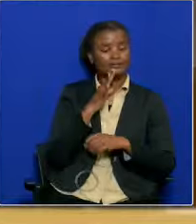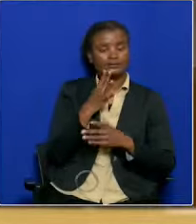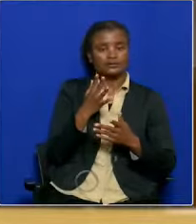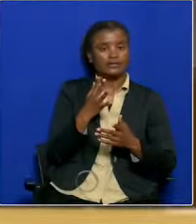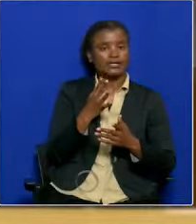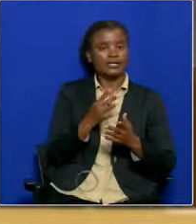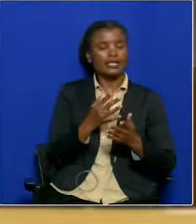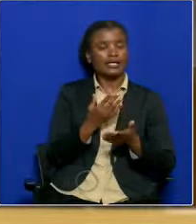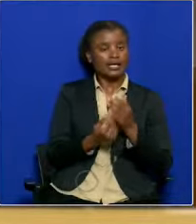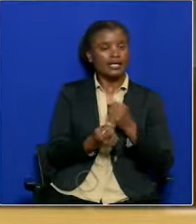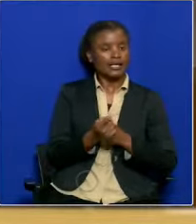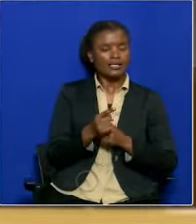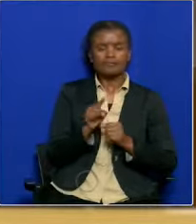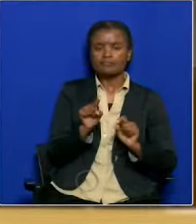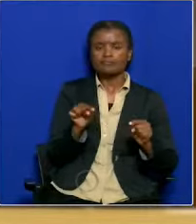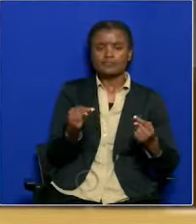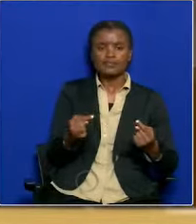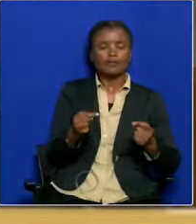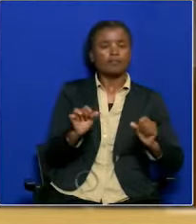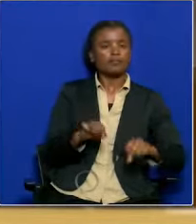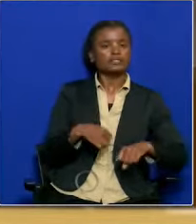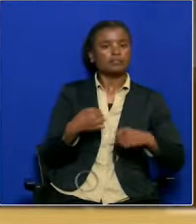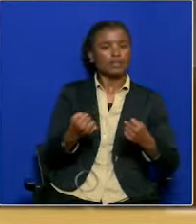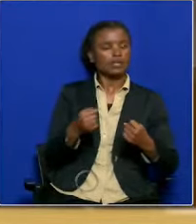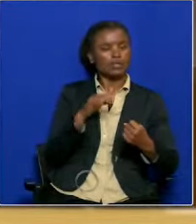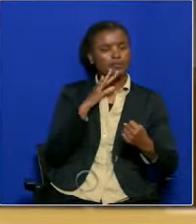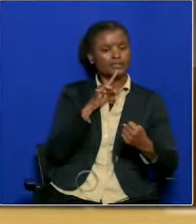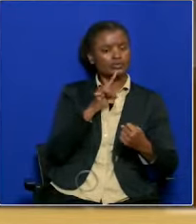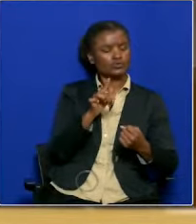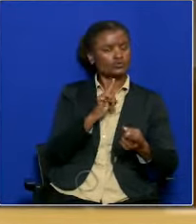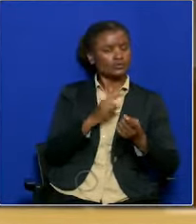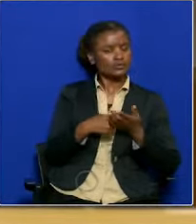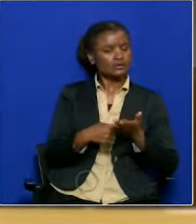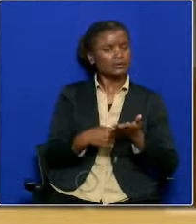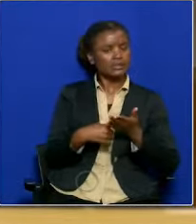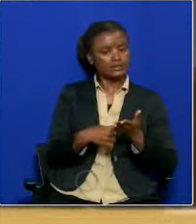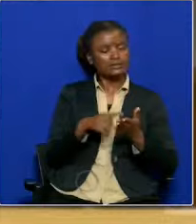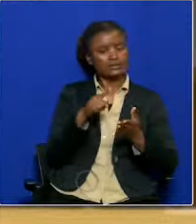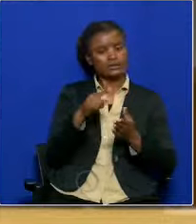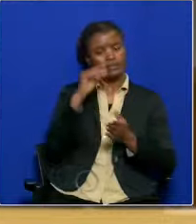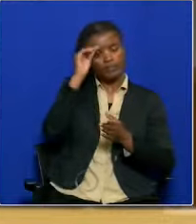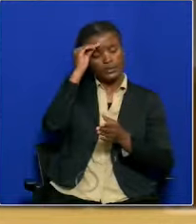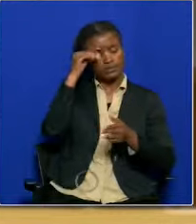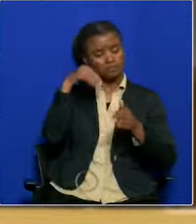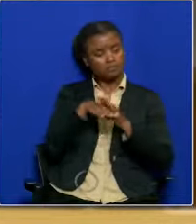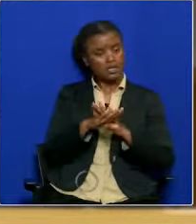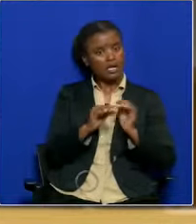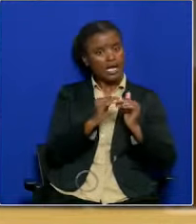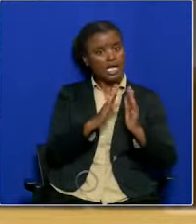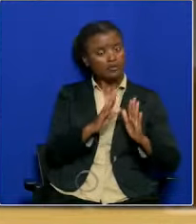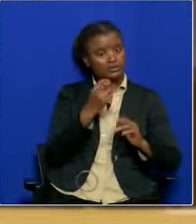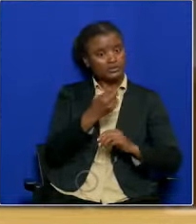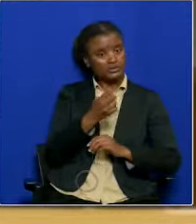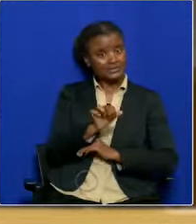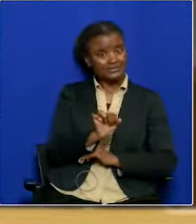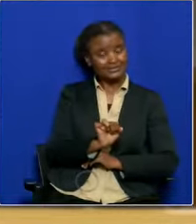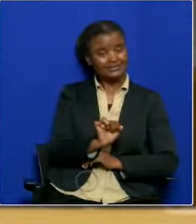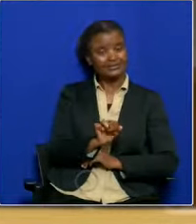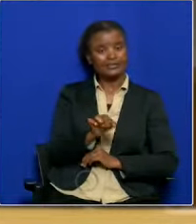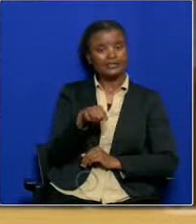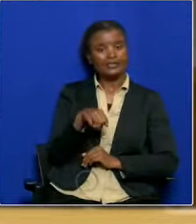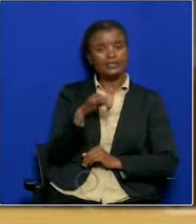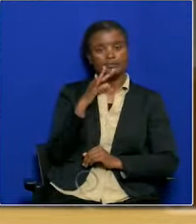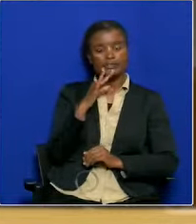improbable that you did not discuss this operation. So it's improbable that you didn't find out about it on